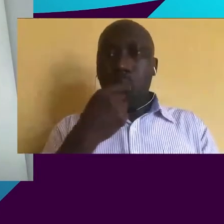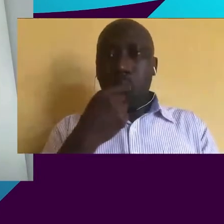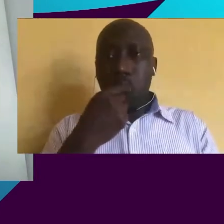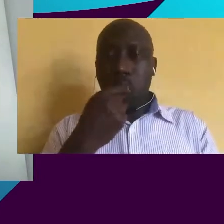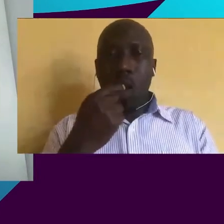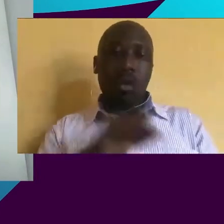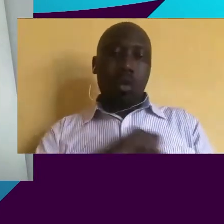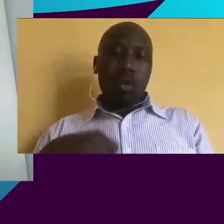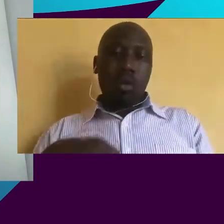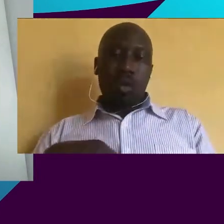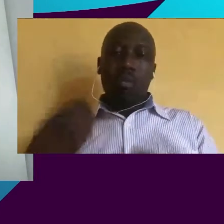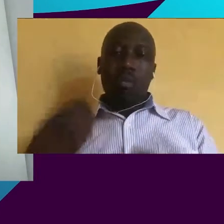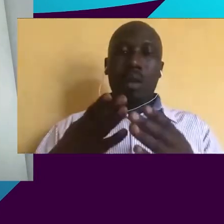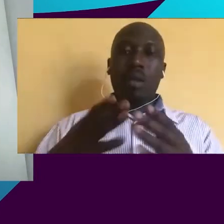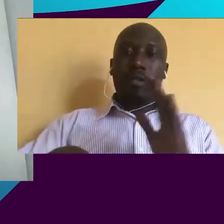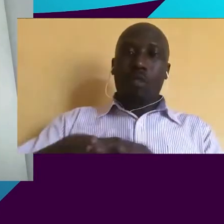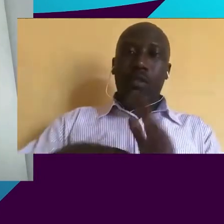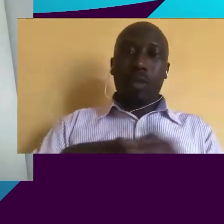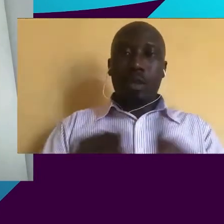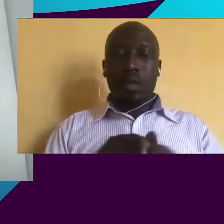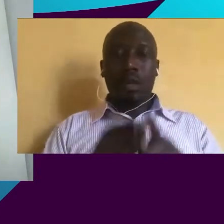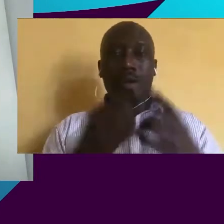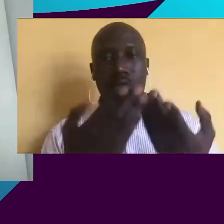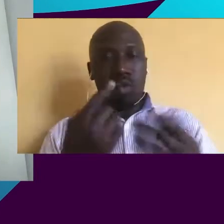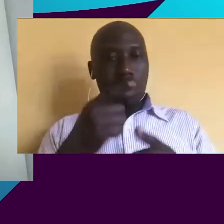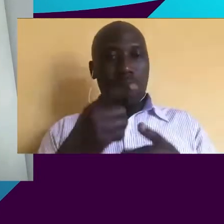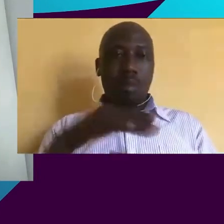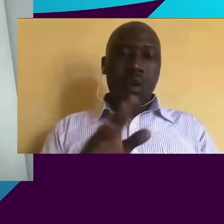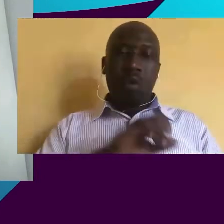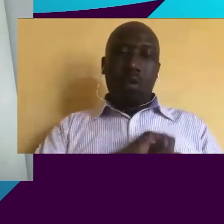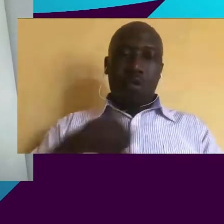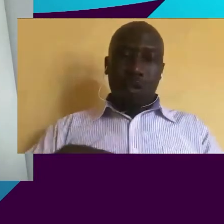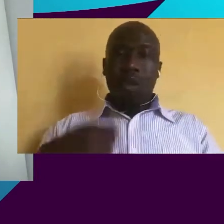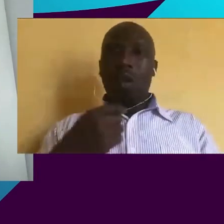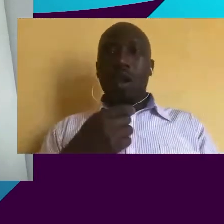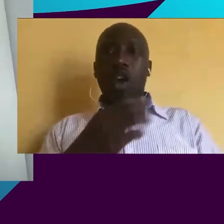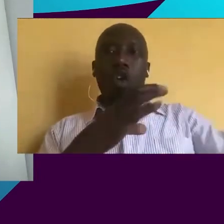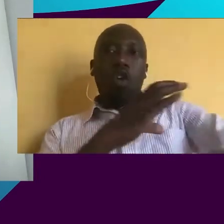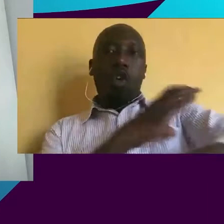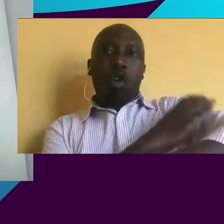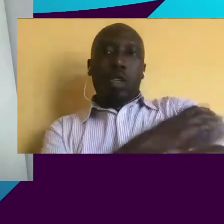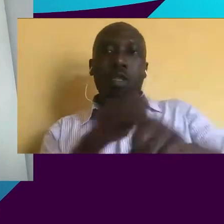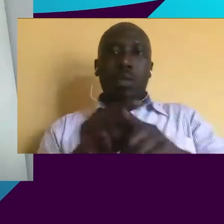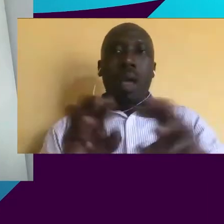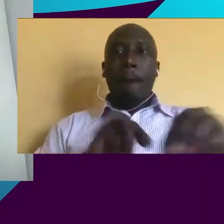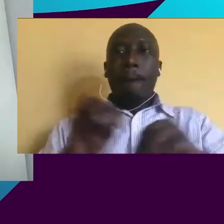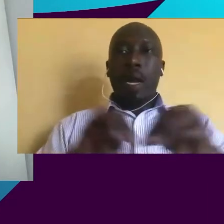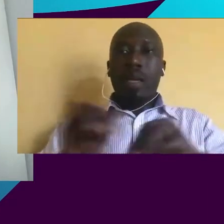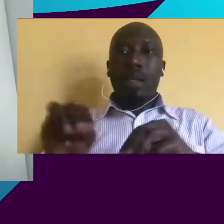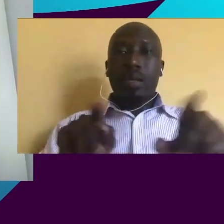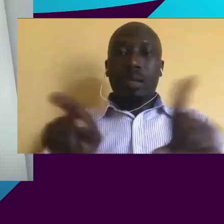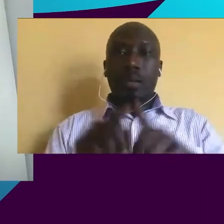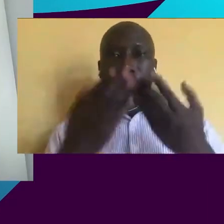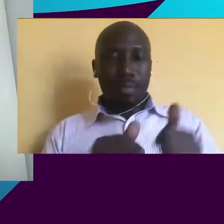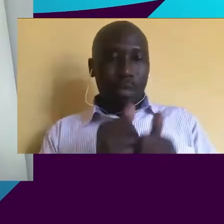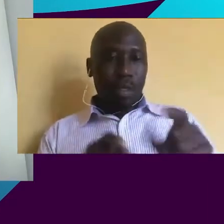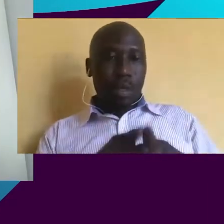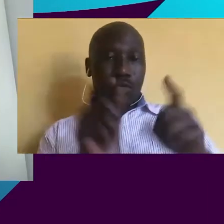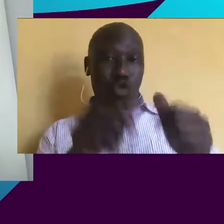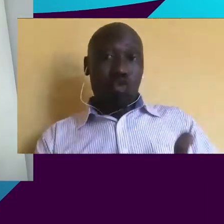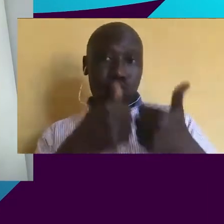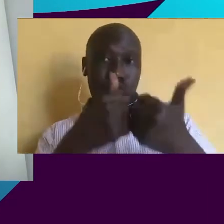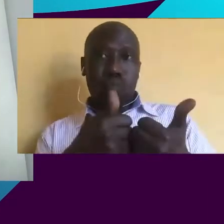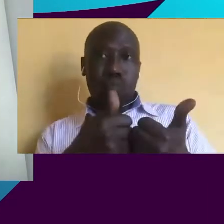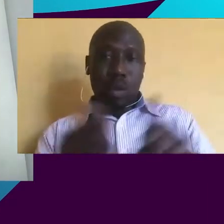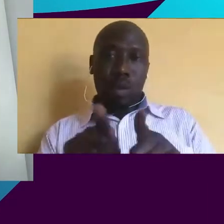in the Women's Super League, we see a lot more female coaches and managers within the Super League, which is great. Obviously, the